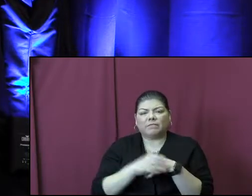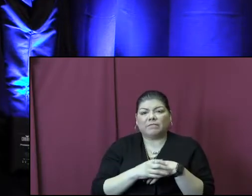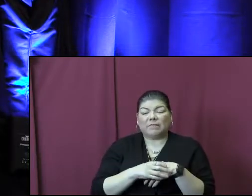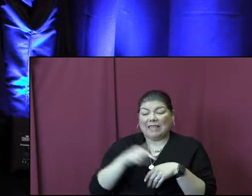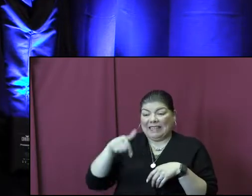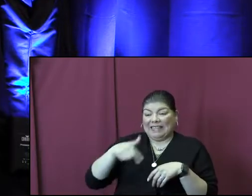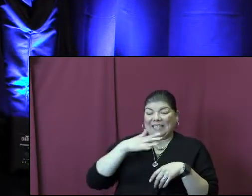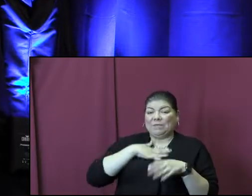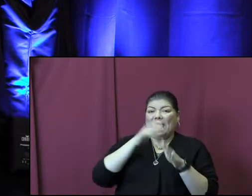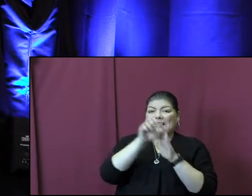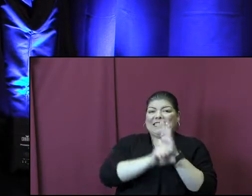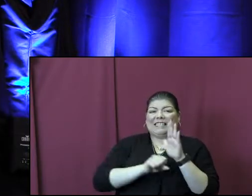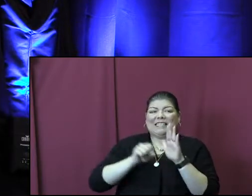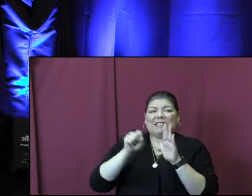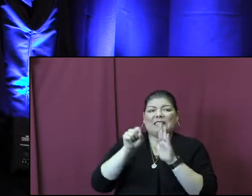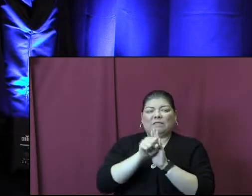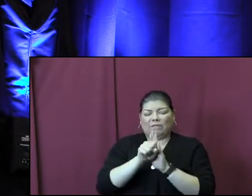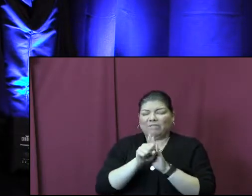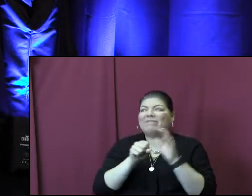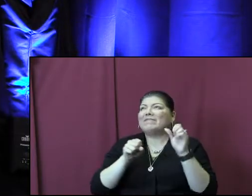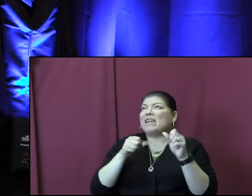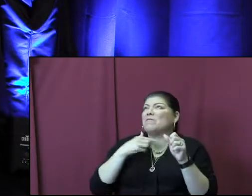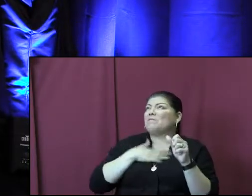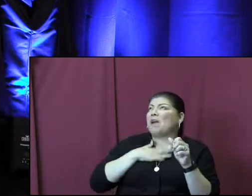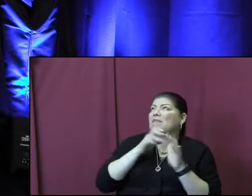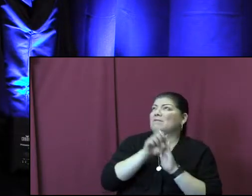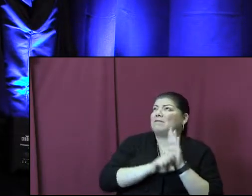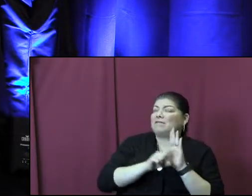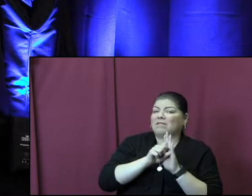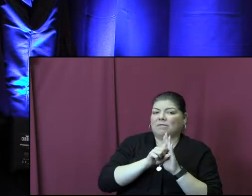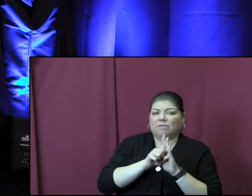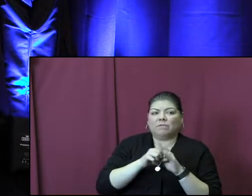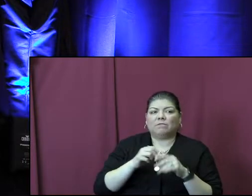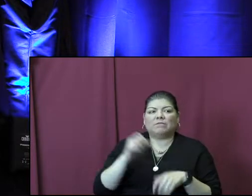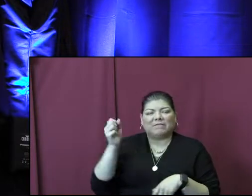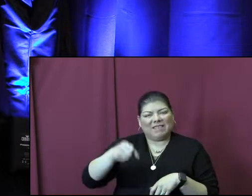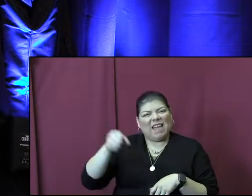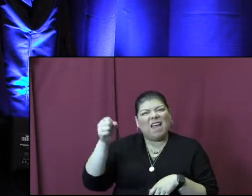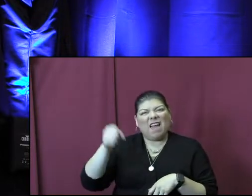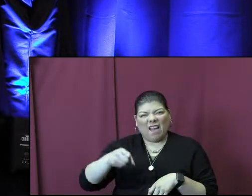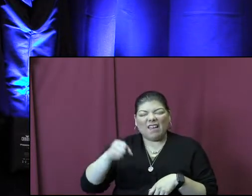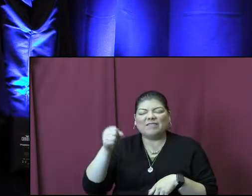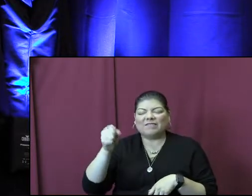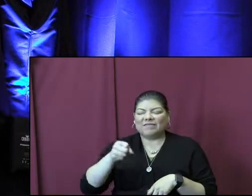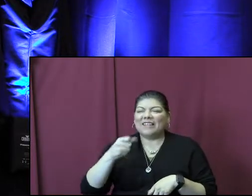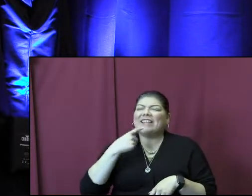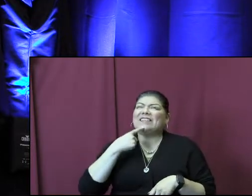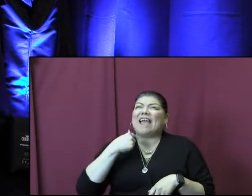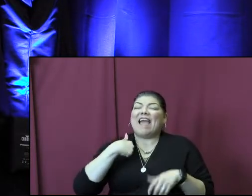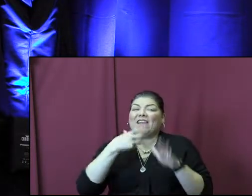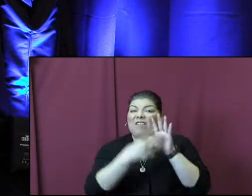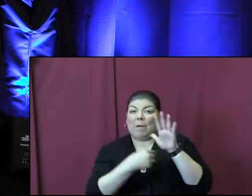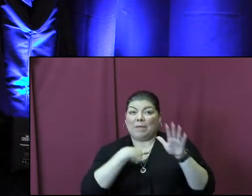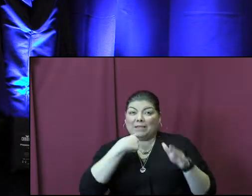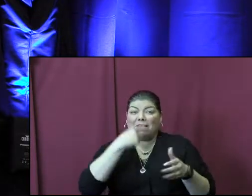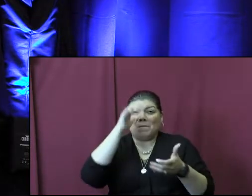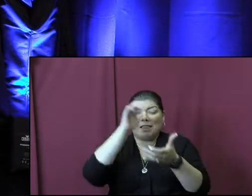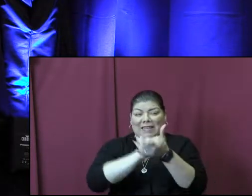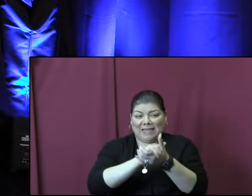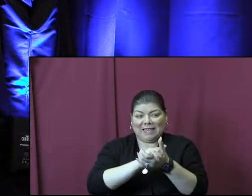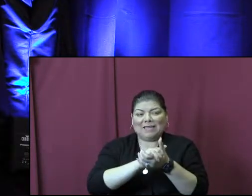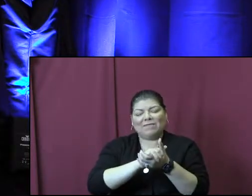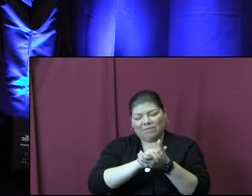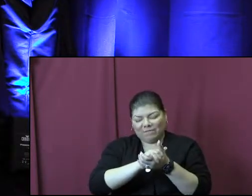I believe. It's my season. It's my season. Yeah. Say, I believe. I